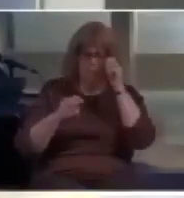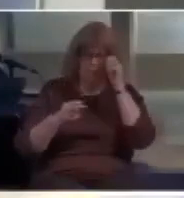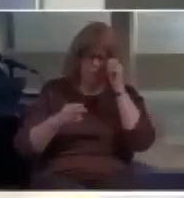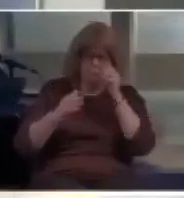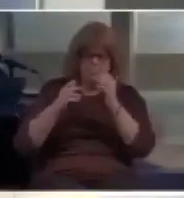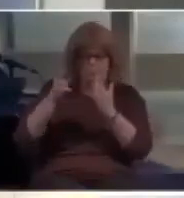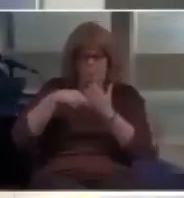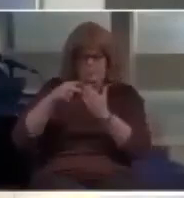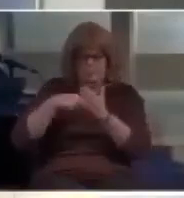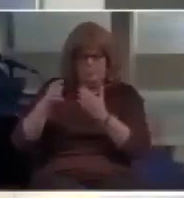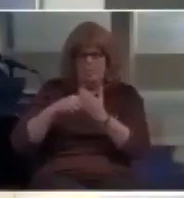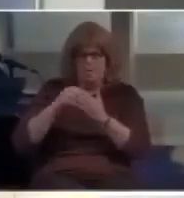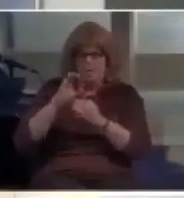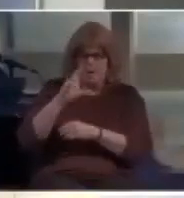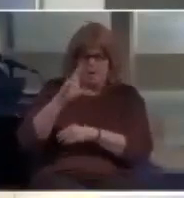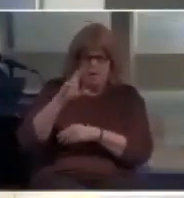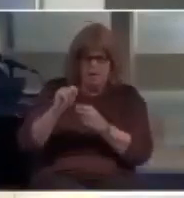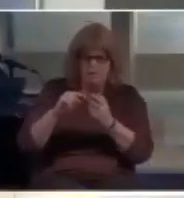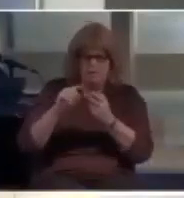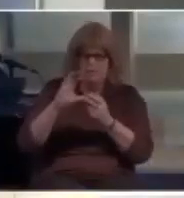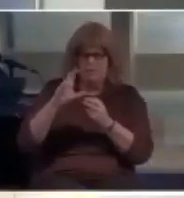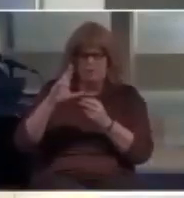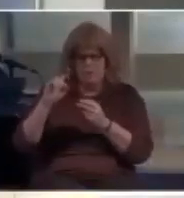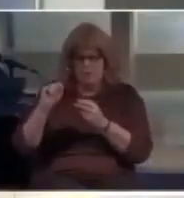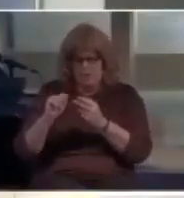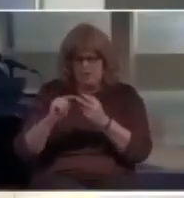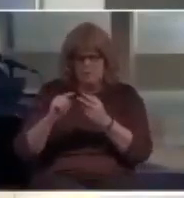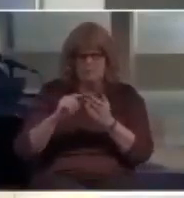see cult after cult after cult,